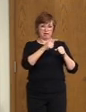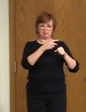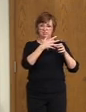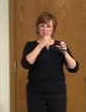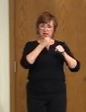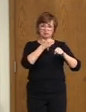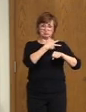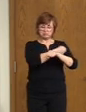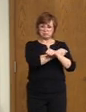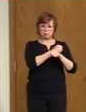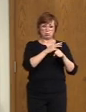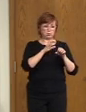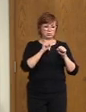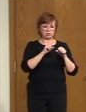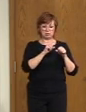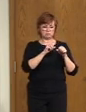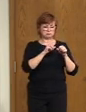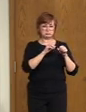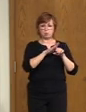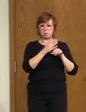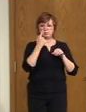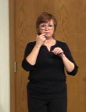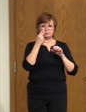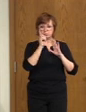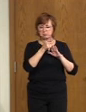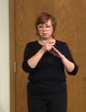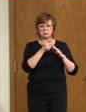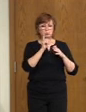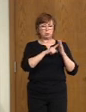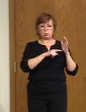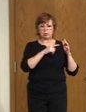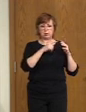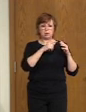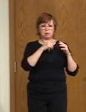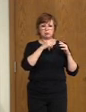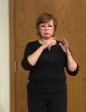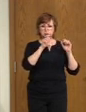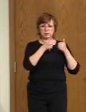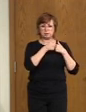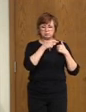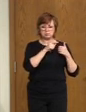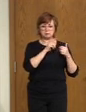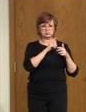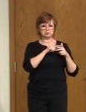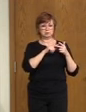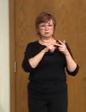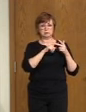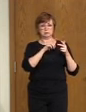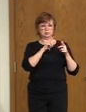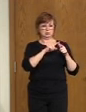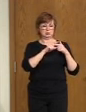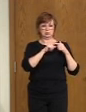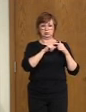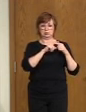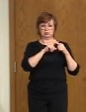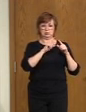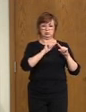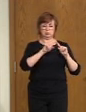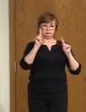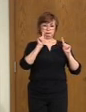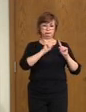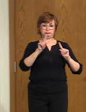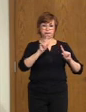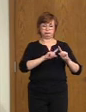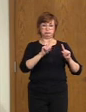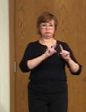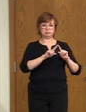replaced. Once you reconstitute the vaccine, the temperature needs to be kept there and for how long. So very complex,